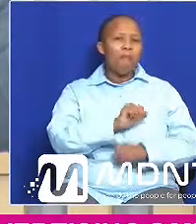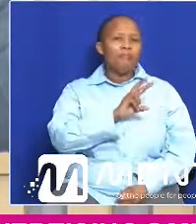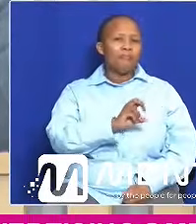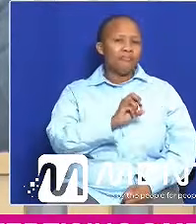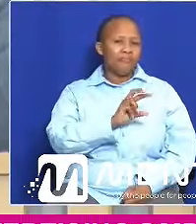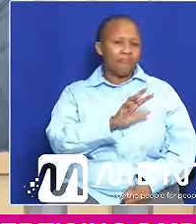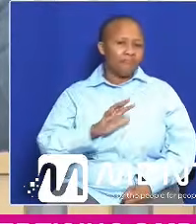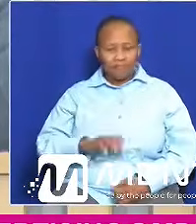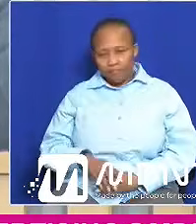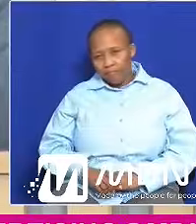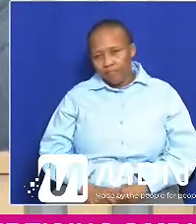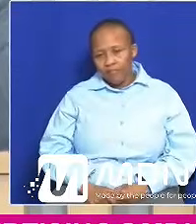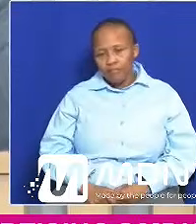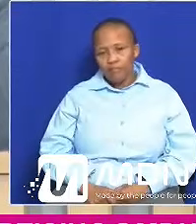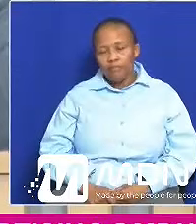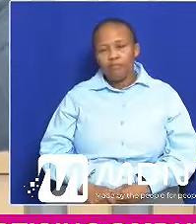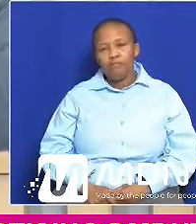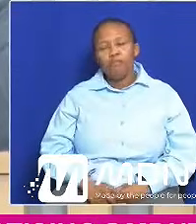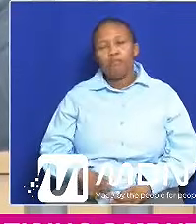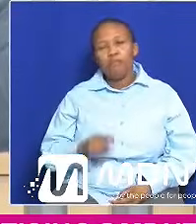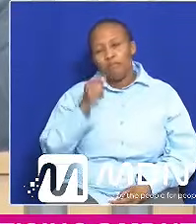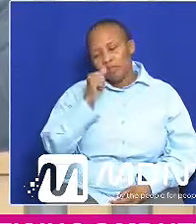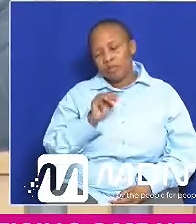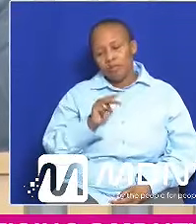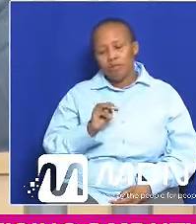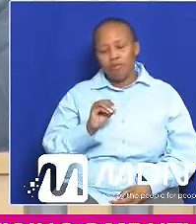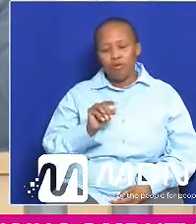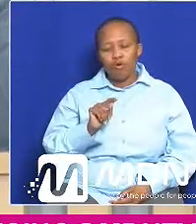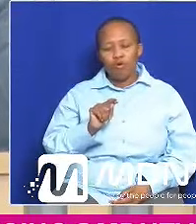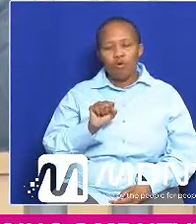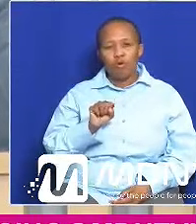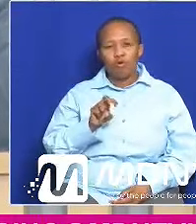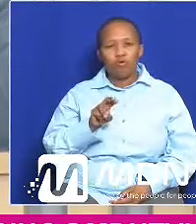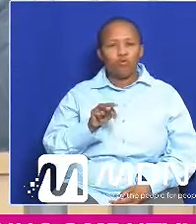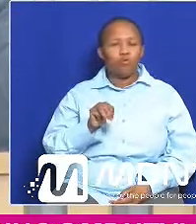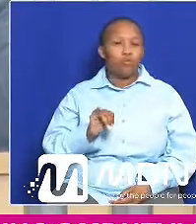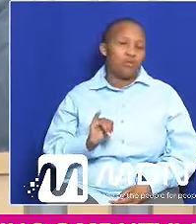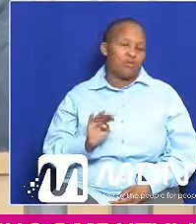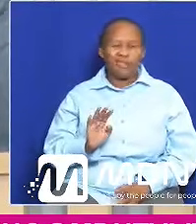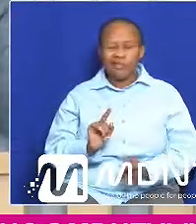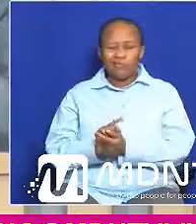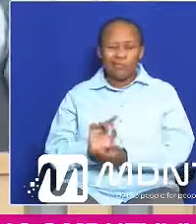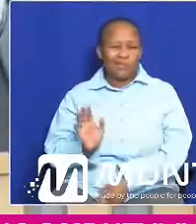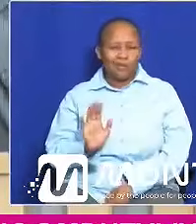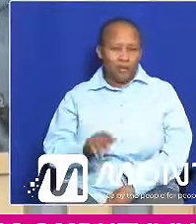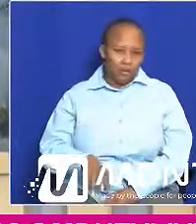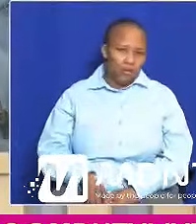having then met Mr. Mutsumi at the, no, not met, if I understand you correctly, you